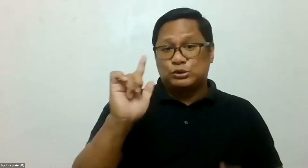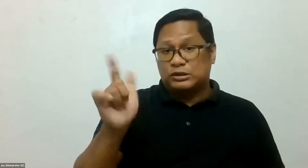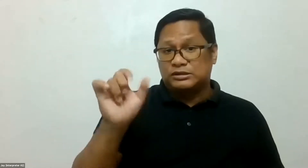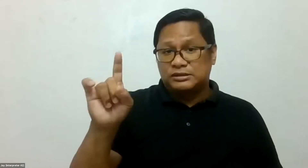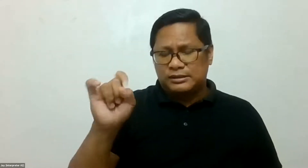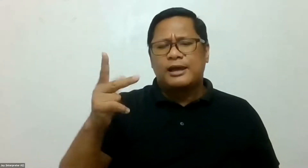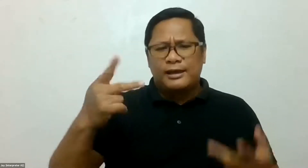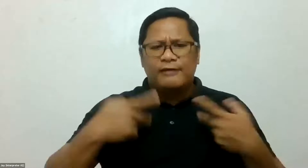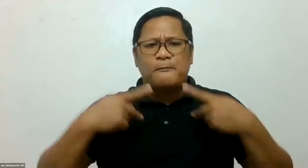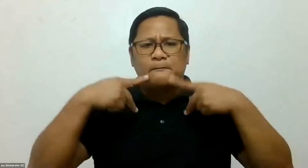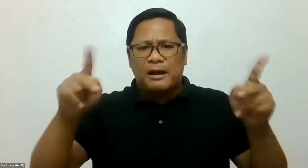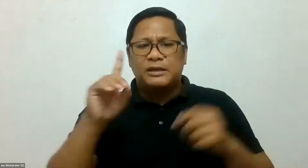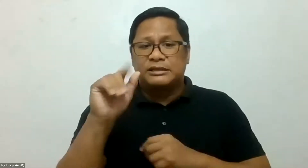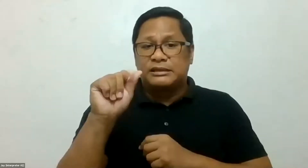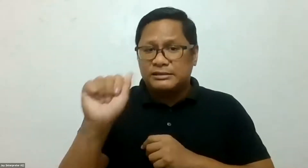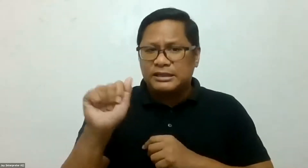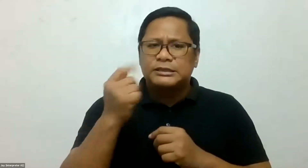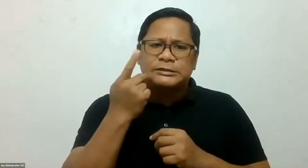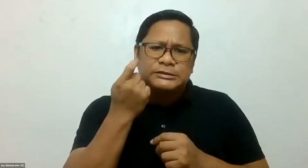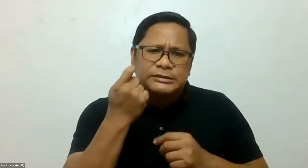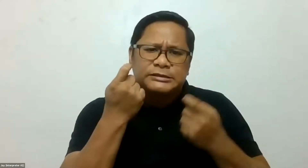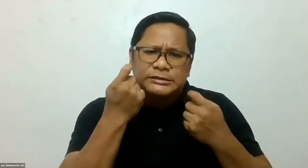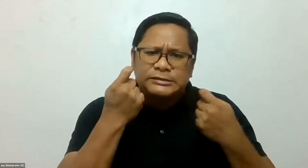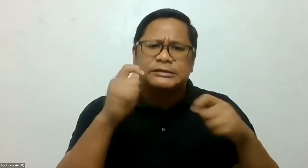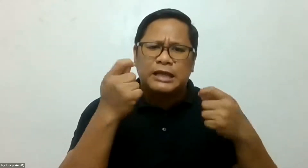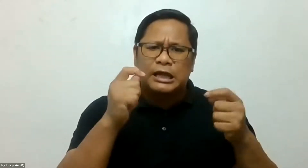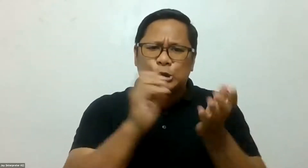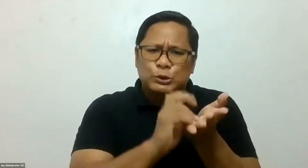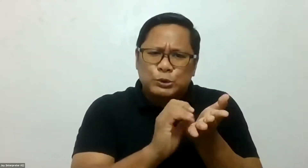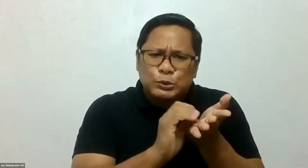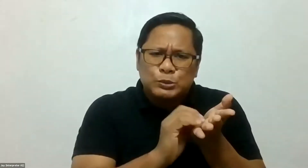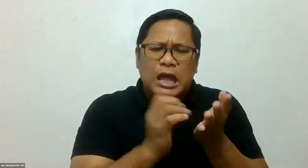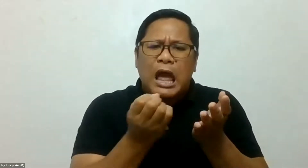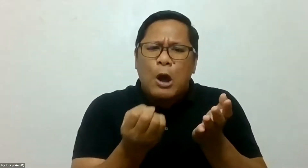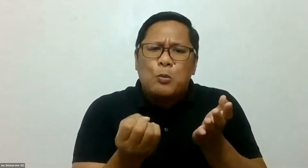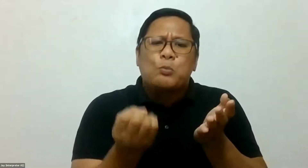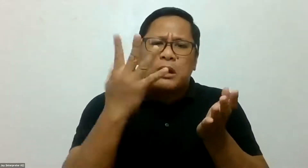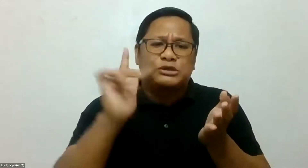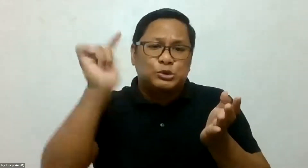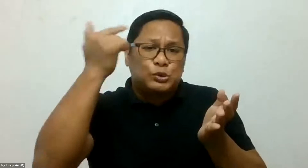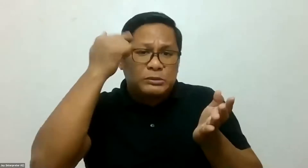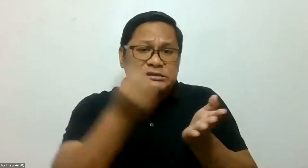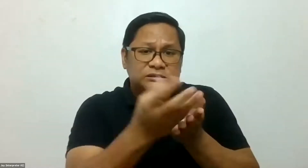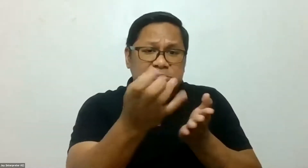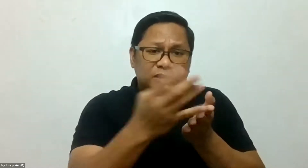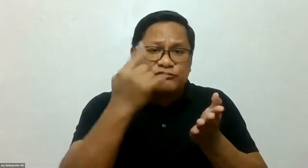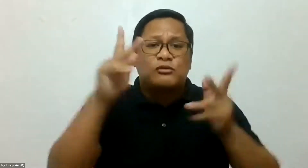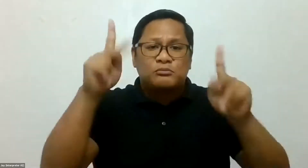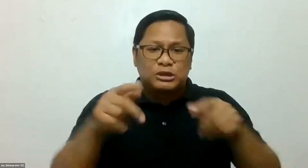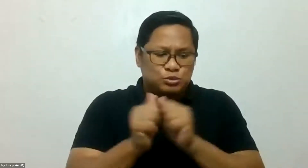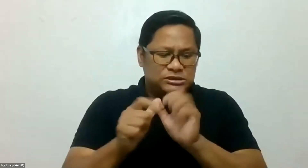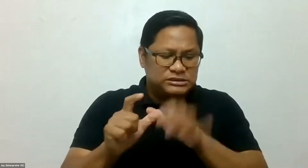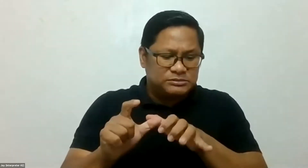available data and tried to compute how much does the government spend for persons with